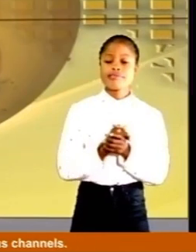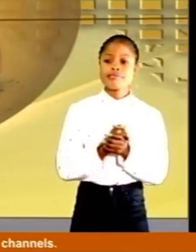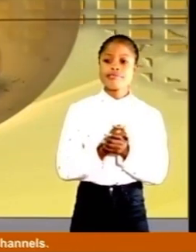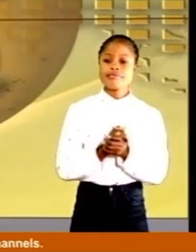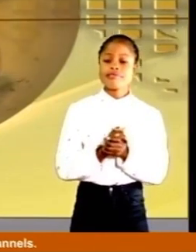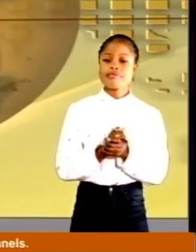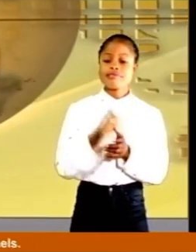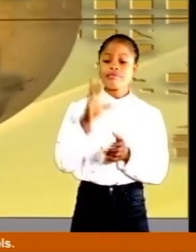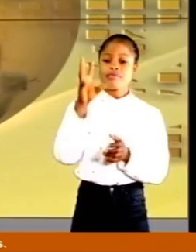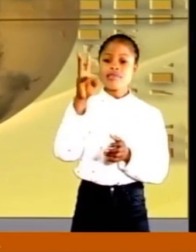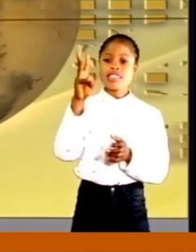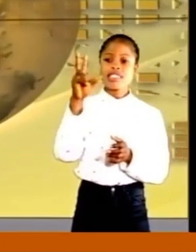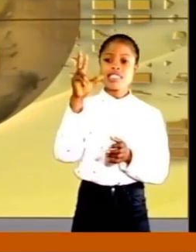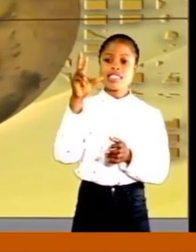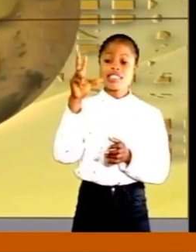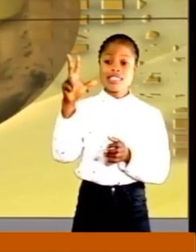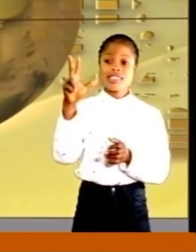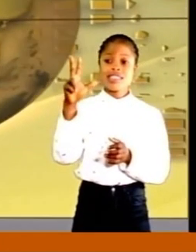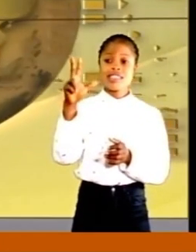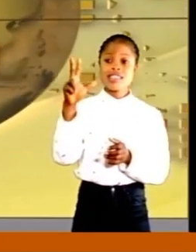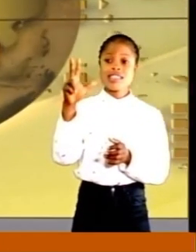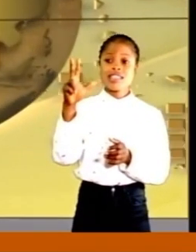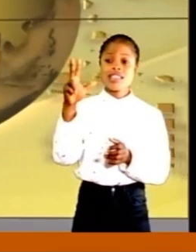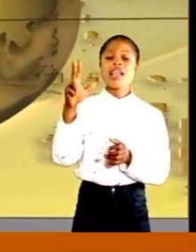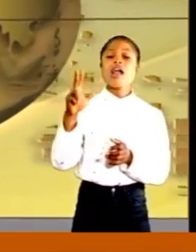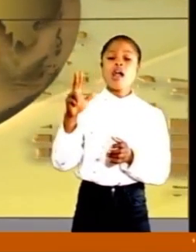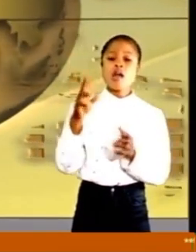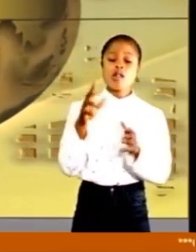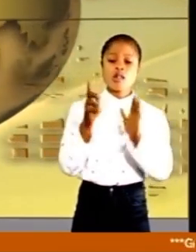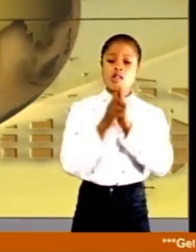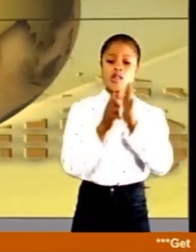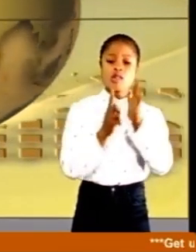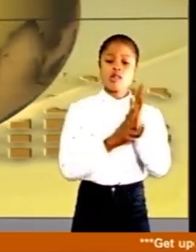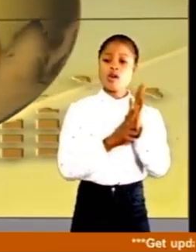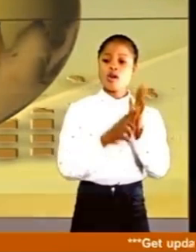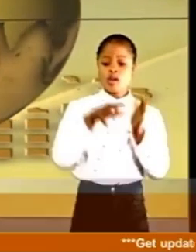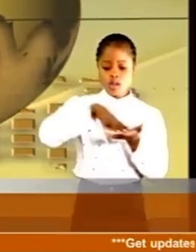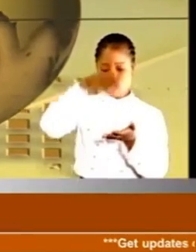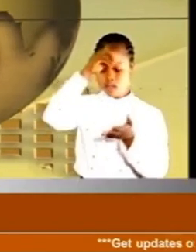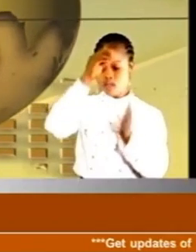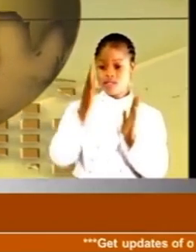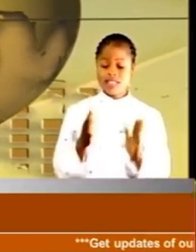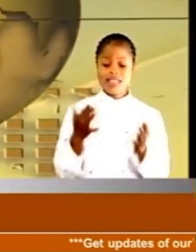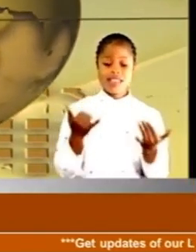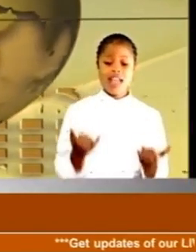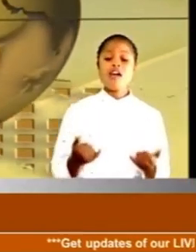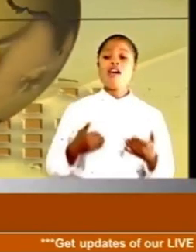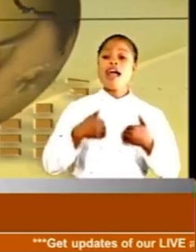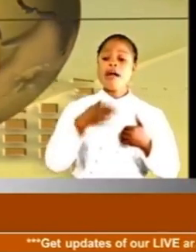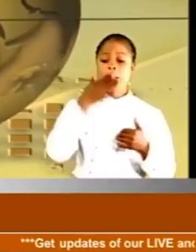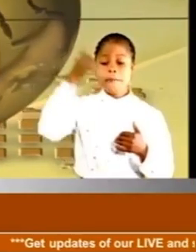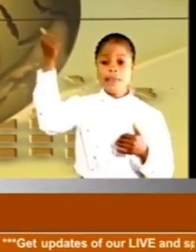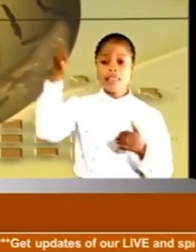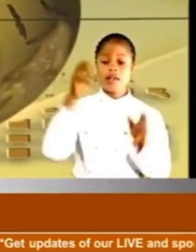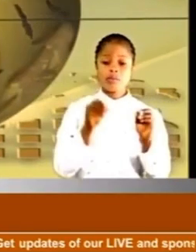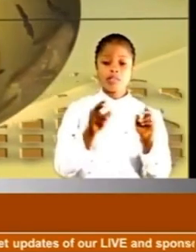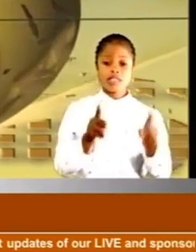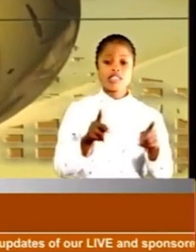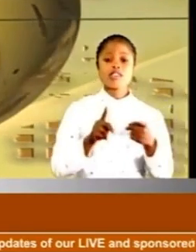63 law students drawn from 23 local government areas of Rivers State now have better opportunity to advance their legal